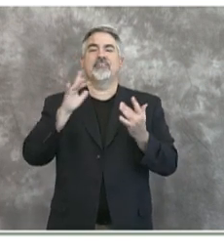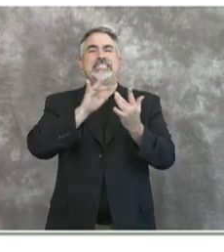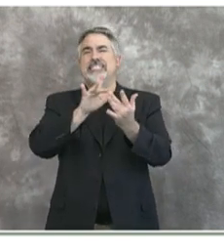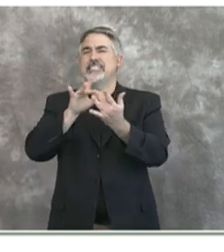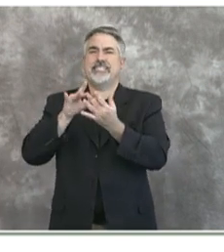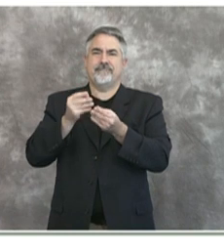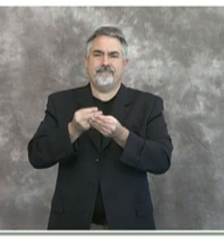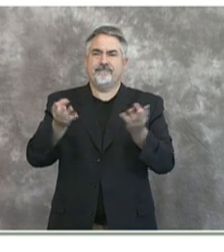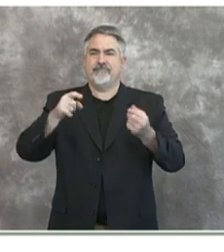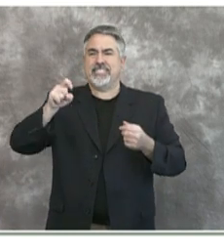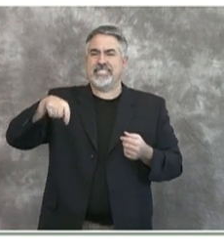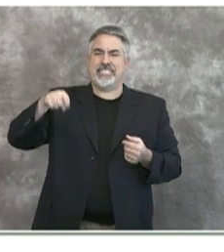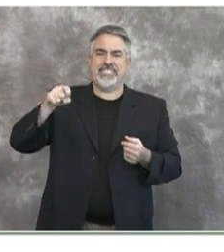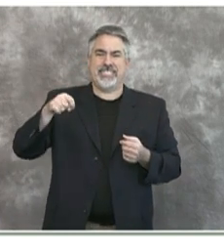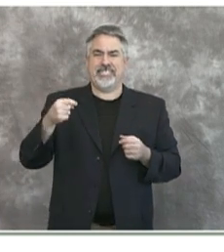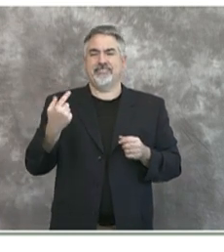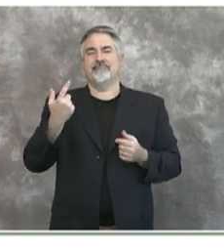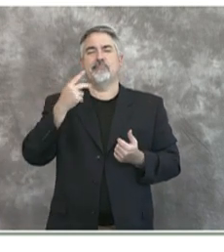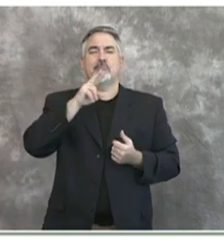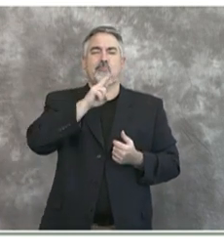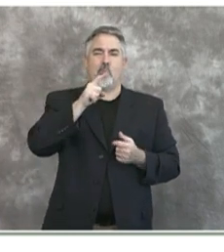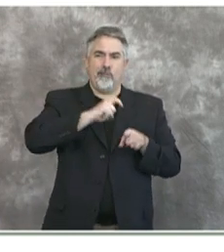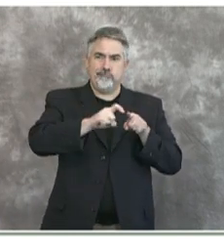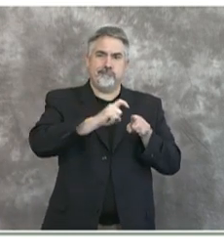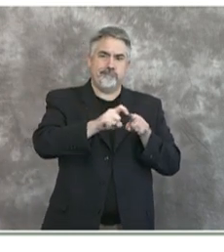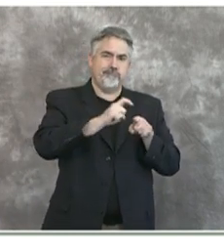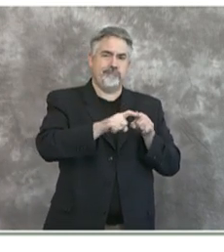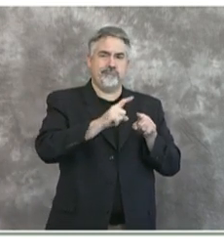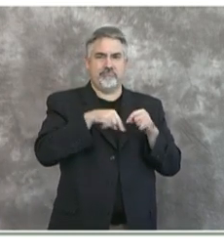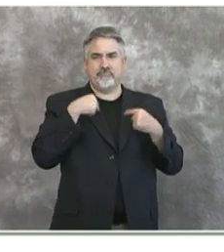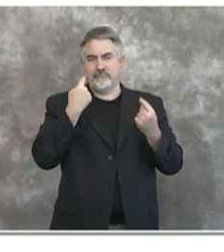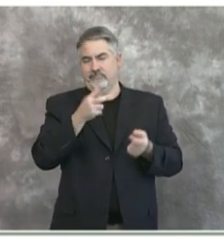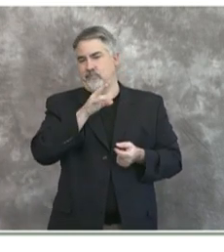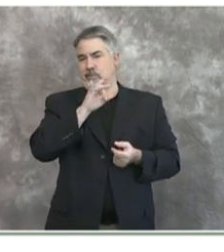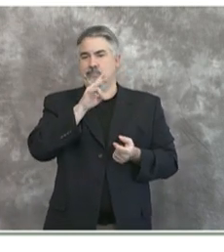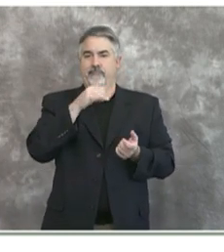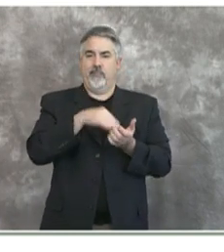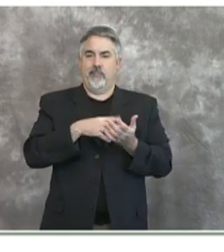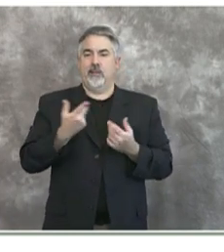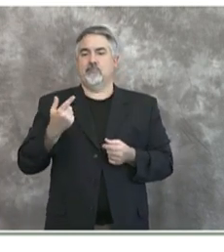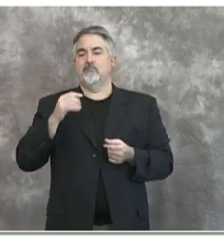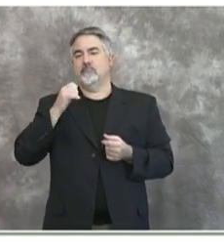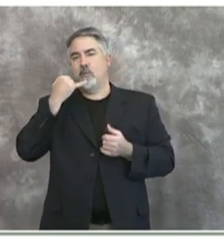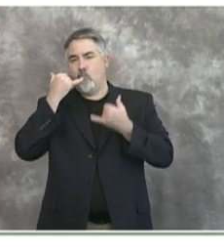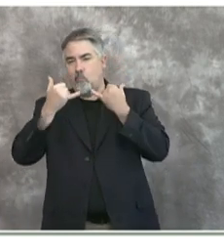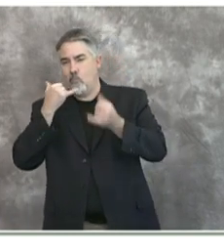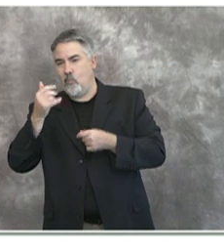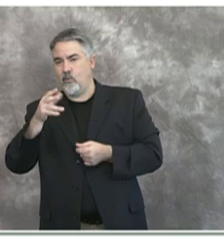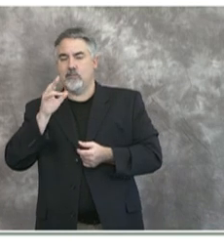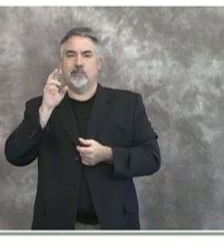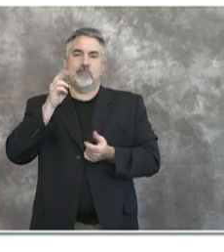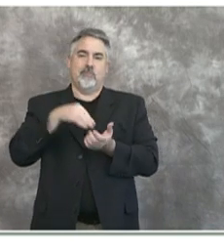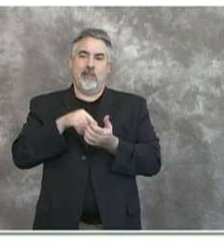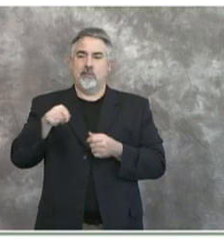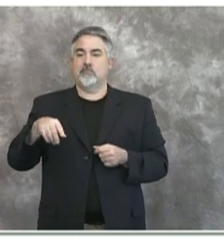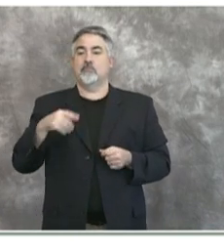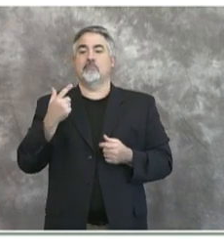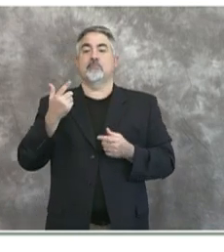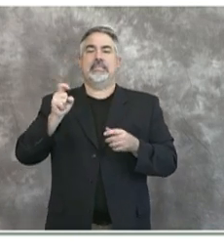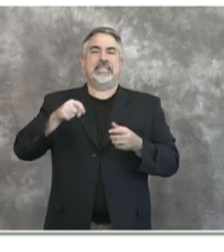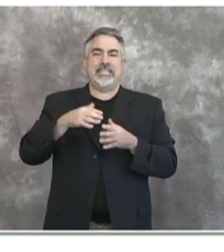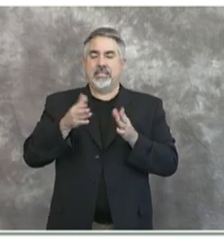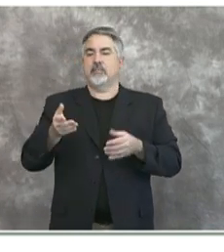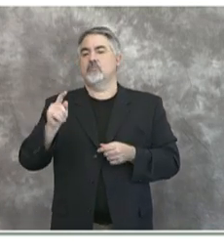in normal 211 nurse calls, epi calls, hygiene kits, hand washing stations and toilets distributed remaining